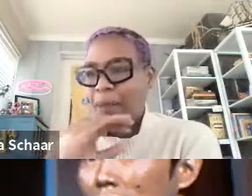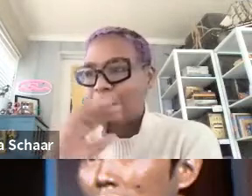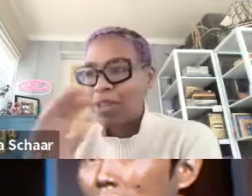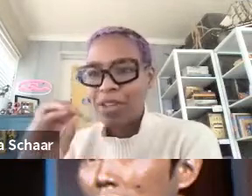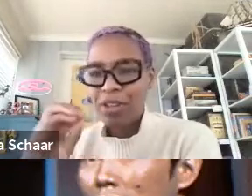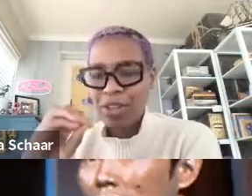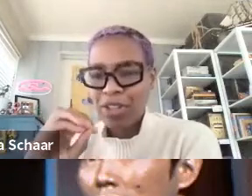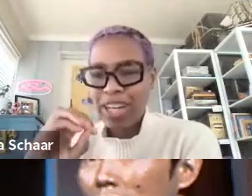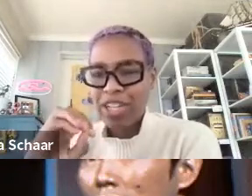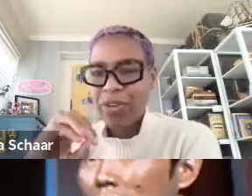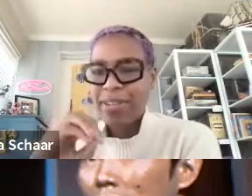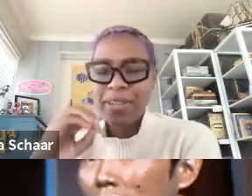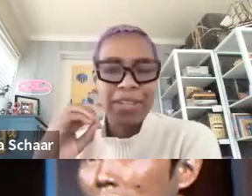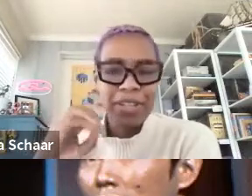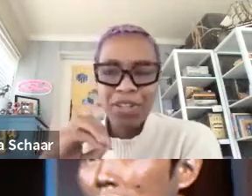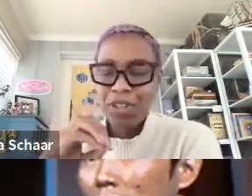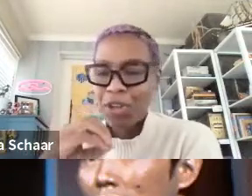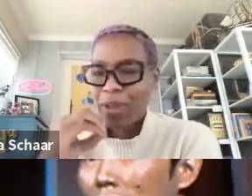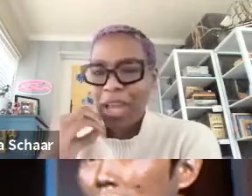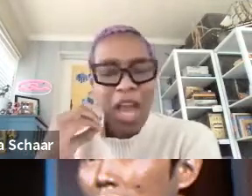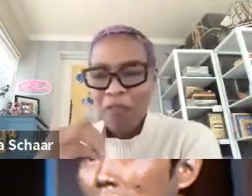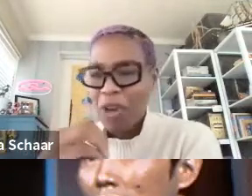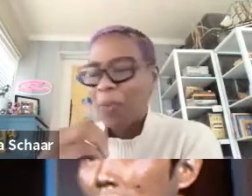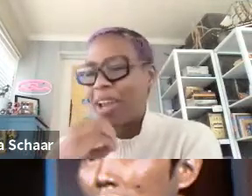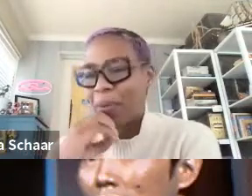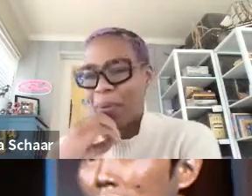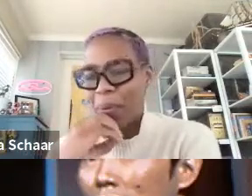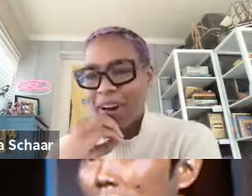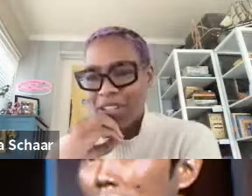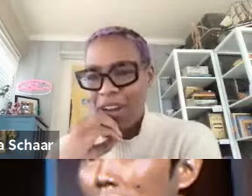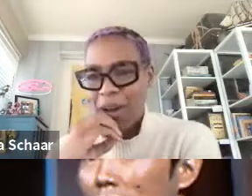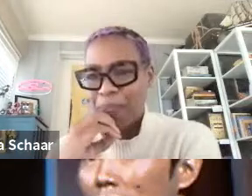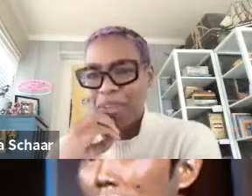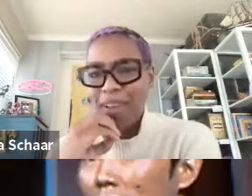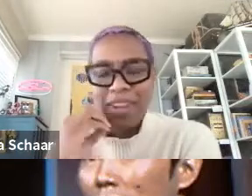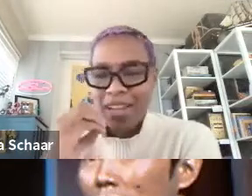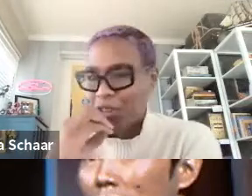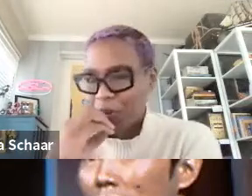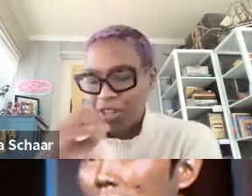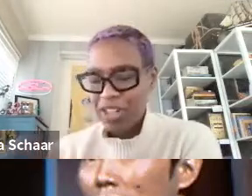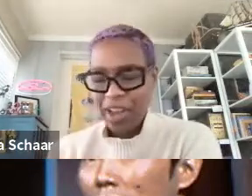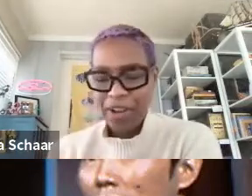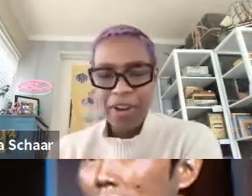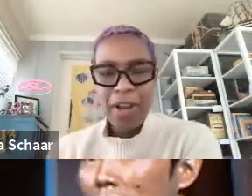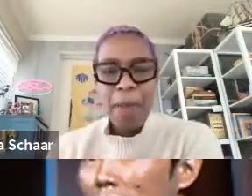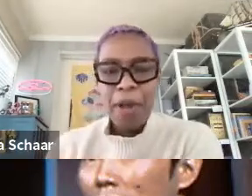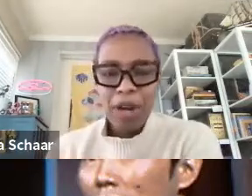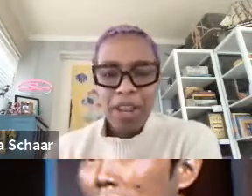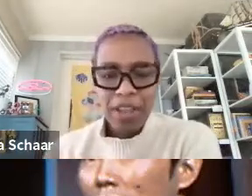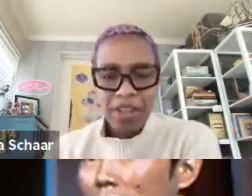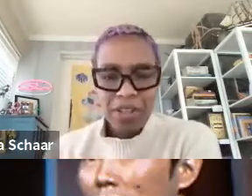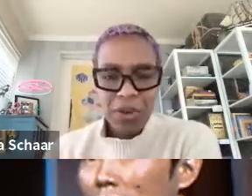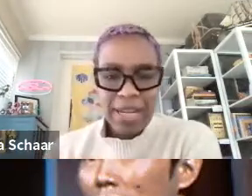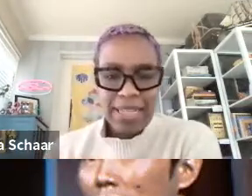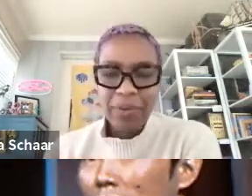the original Star Trek series, in addition to like every week we would watch The Next Generation together. But one